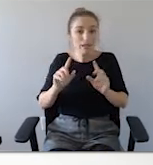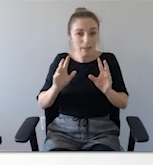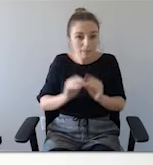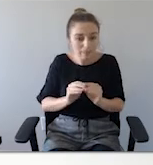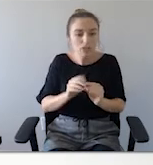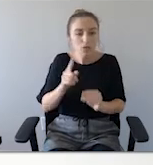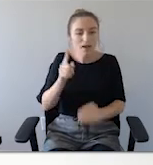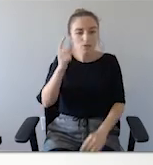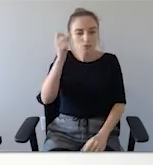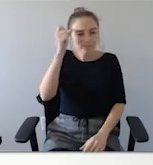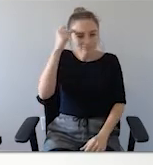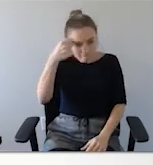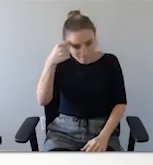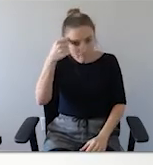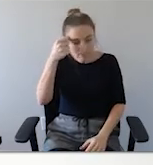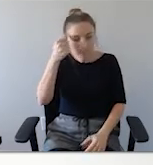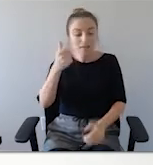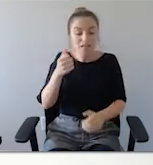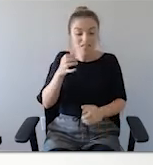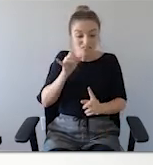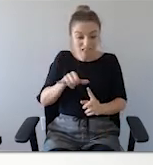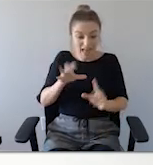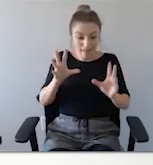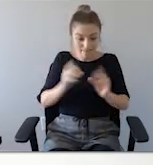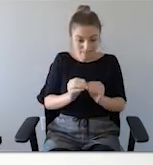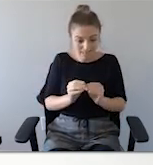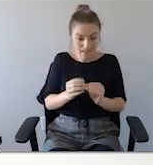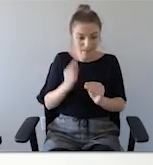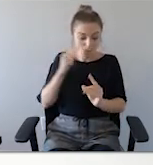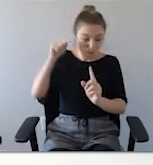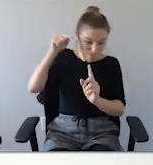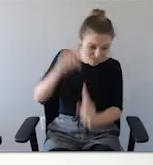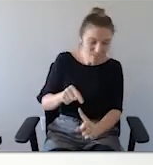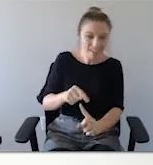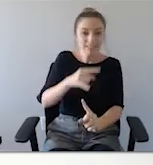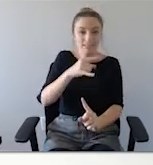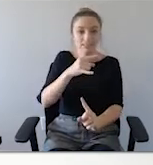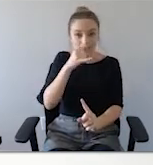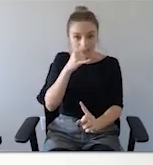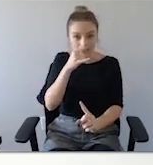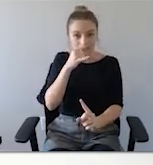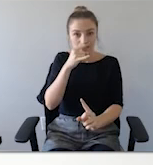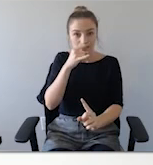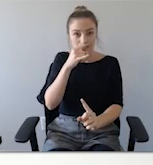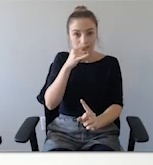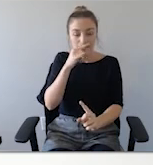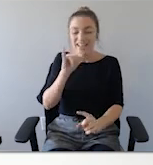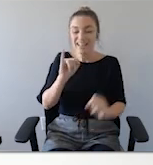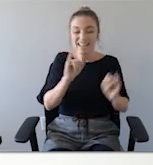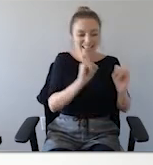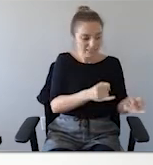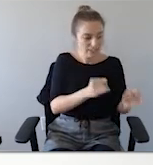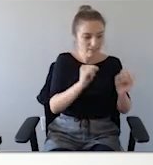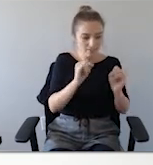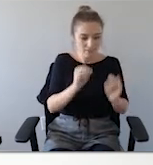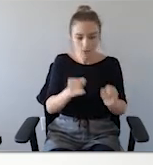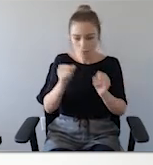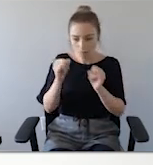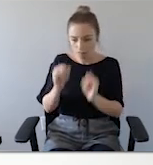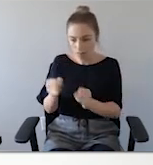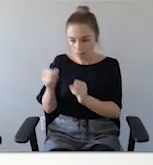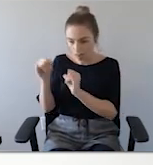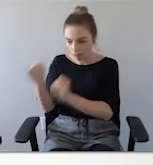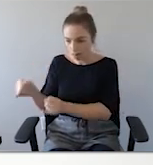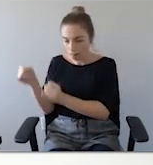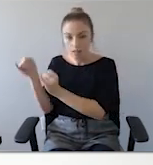that kid. Do not listen to, we do this with this kid, or we do that, that's not.